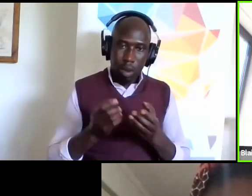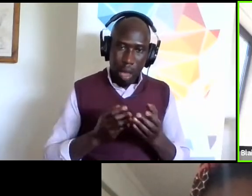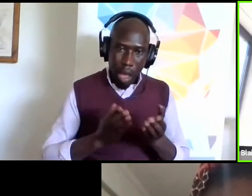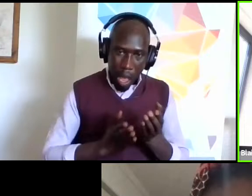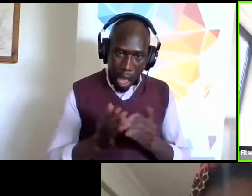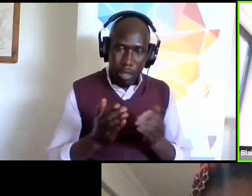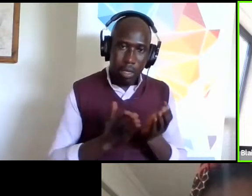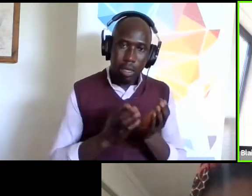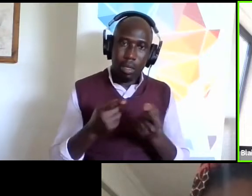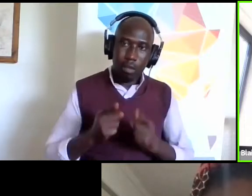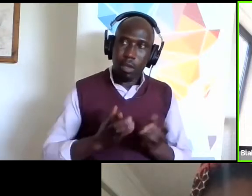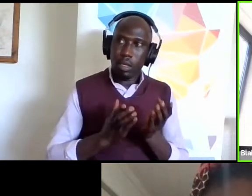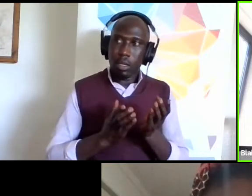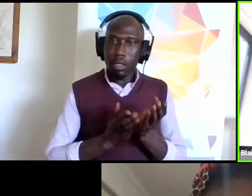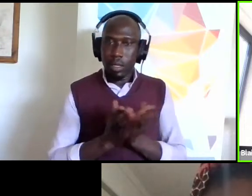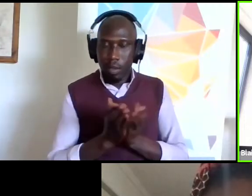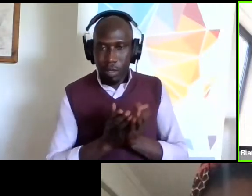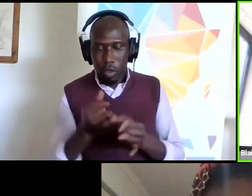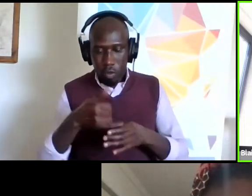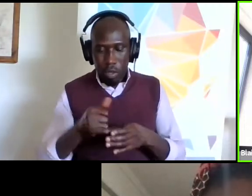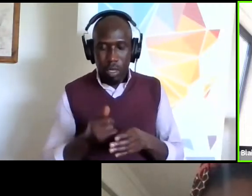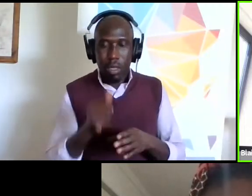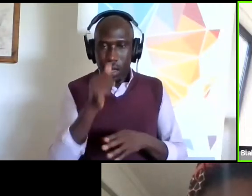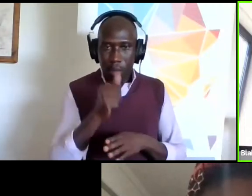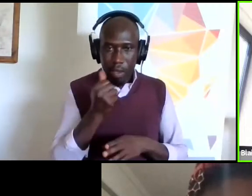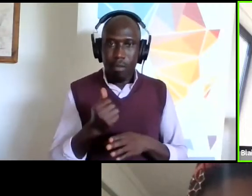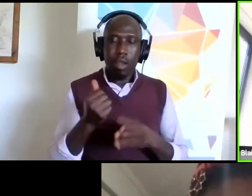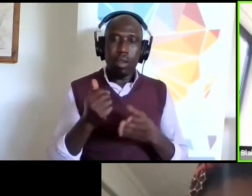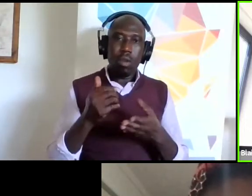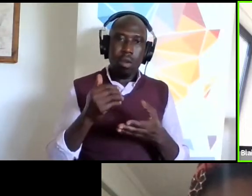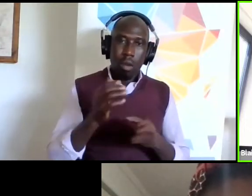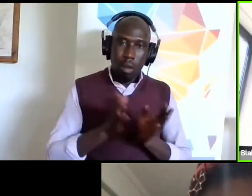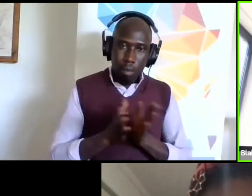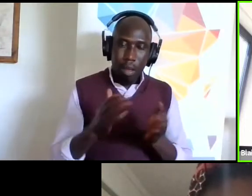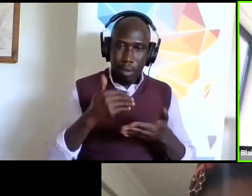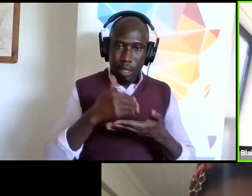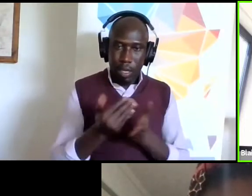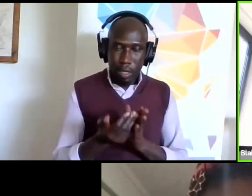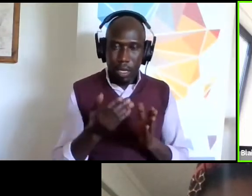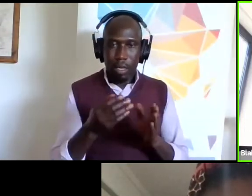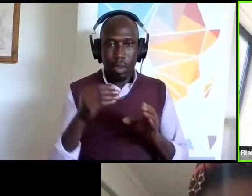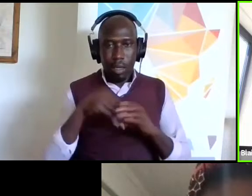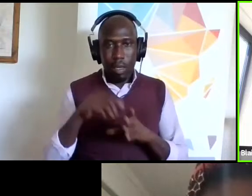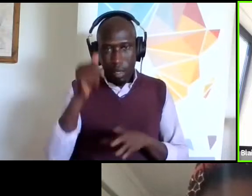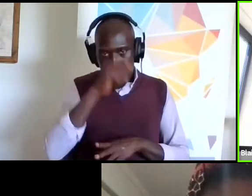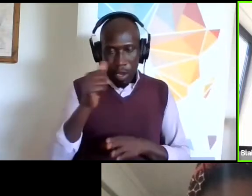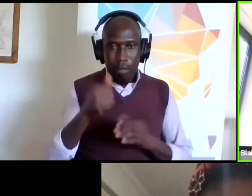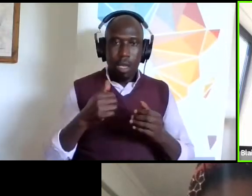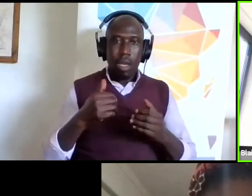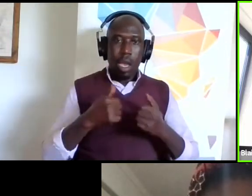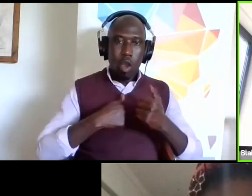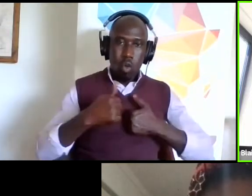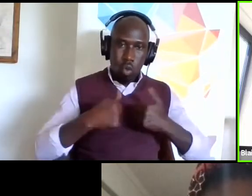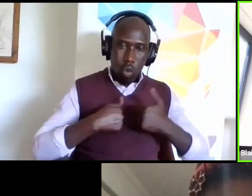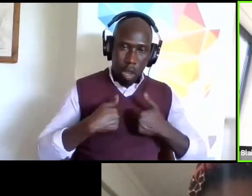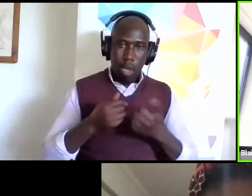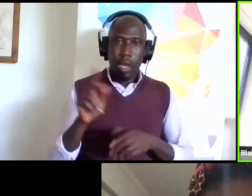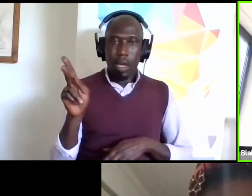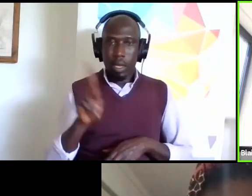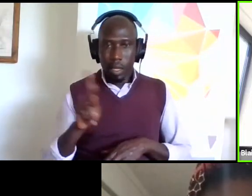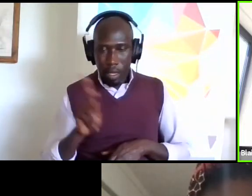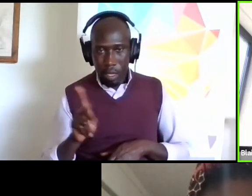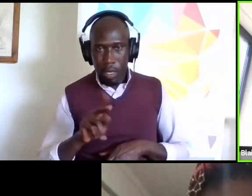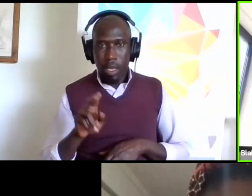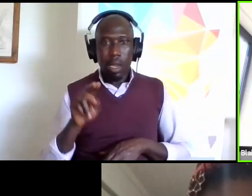either within the private sector or the public sector. In Africa, Rwanda, Algeria, Kenya,